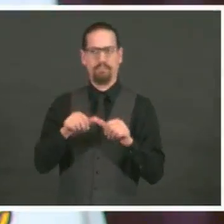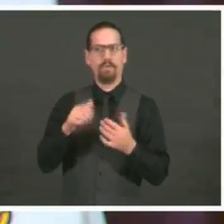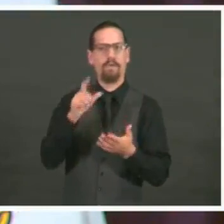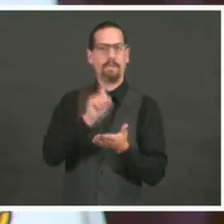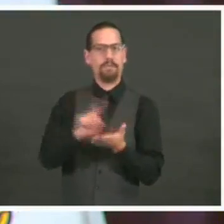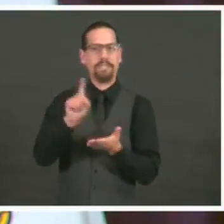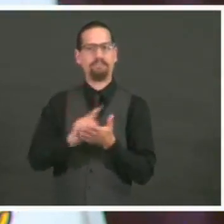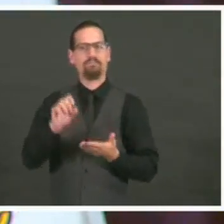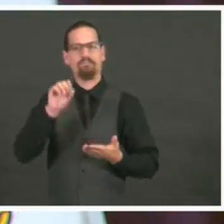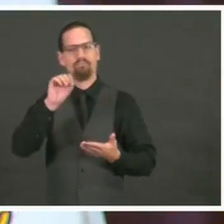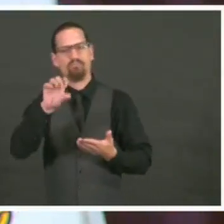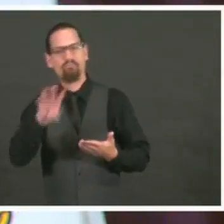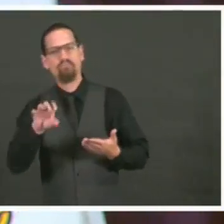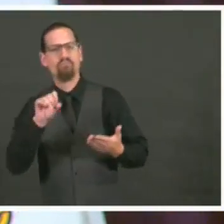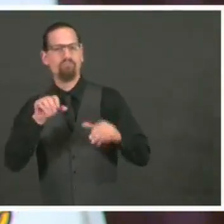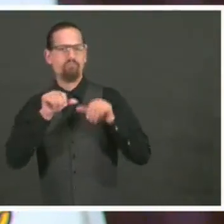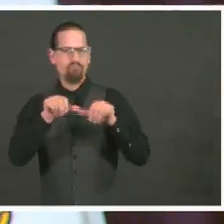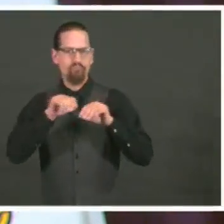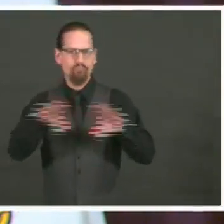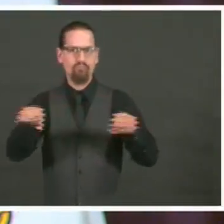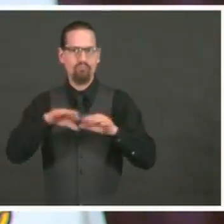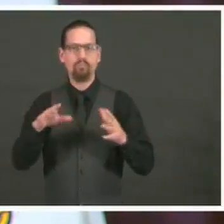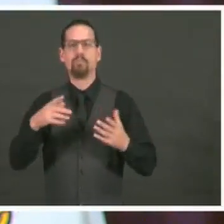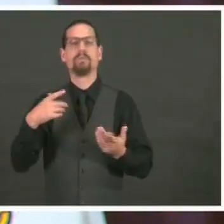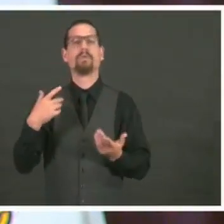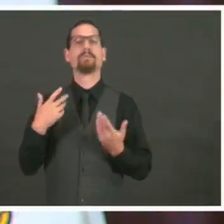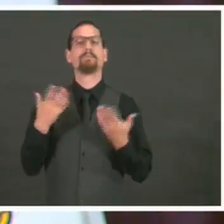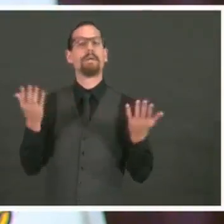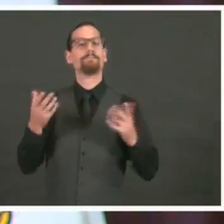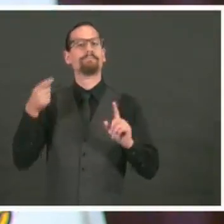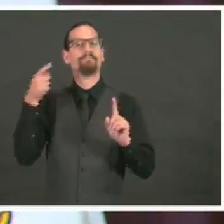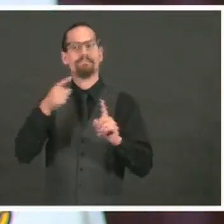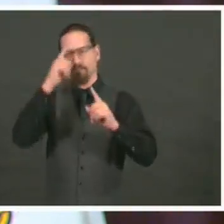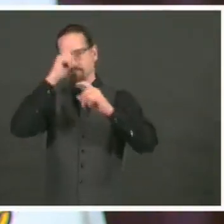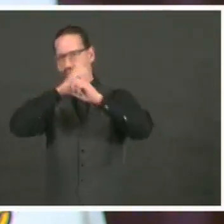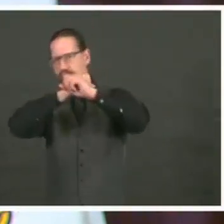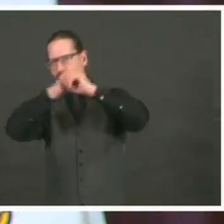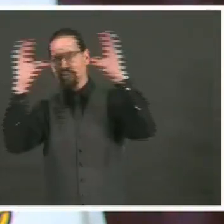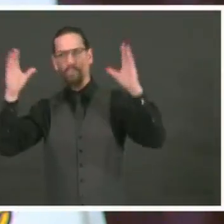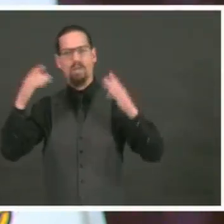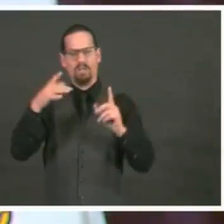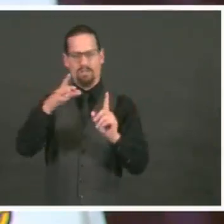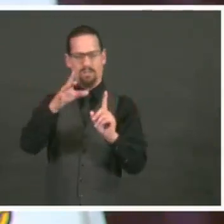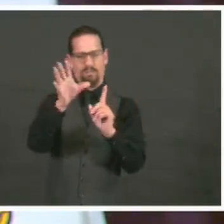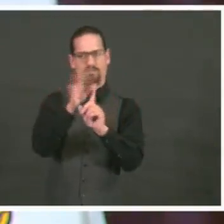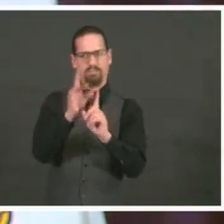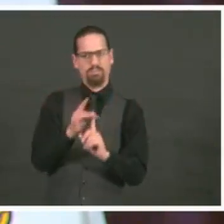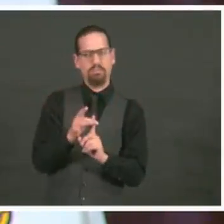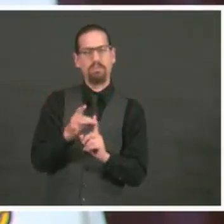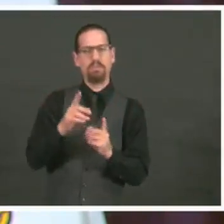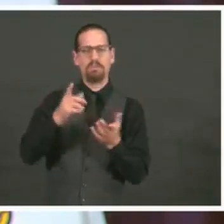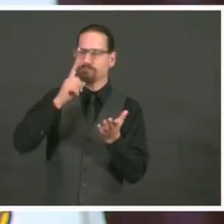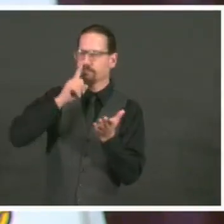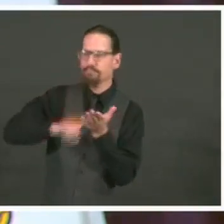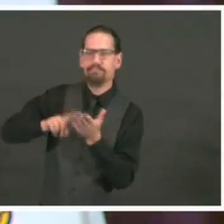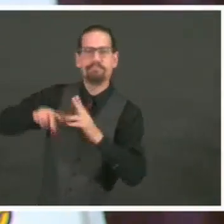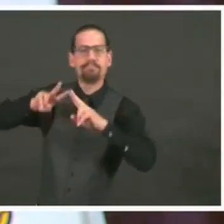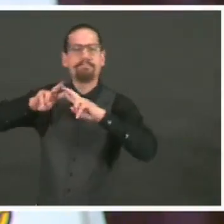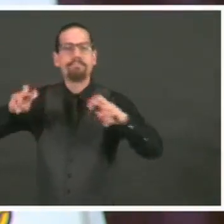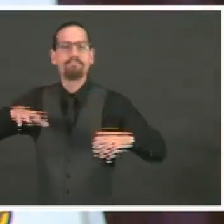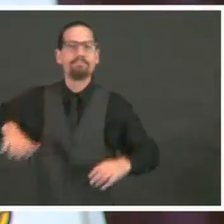a few minutes now giving you a feel for what we're seeing in terms of our case investigations so that you can continue to be informed